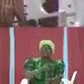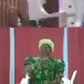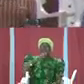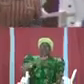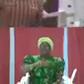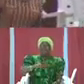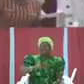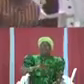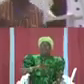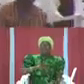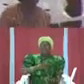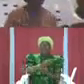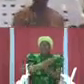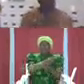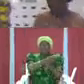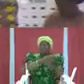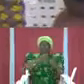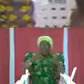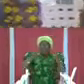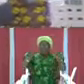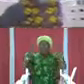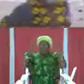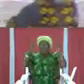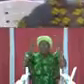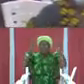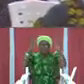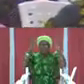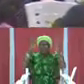praised, my